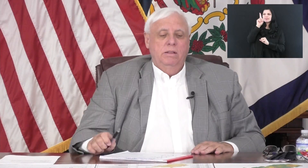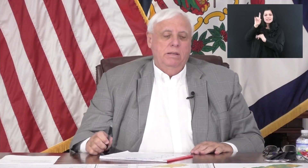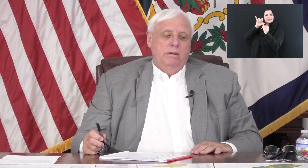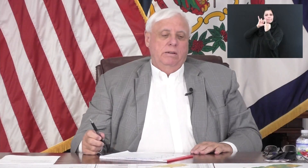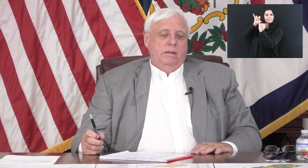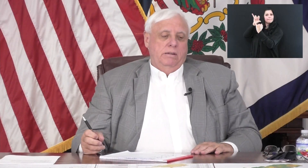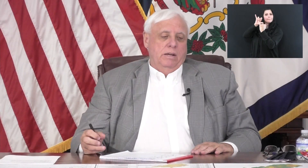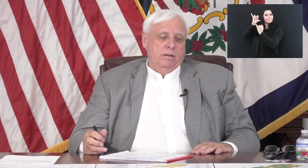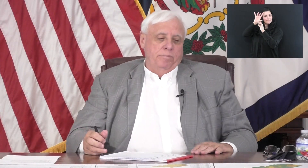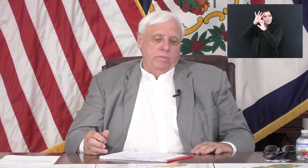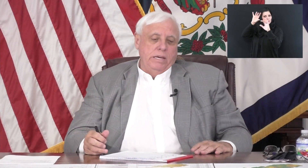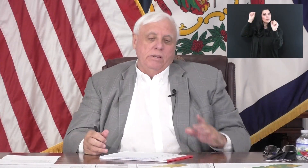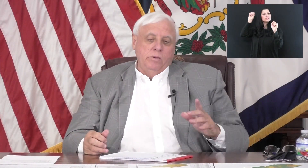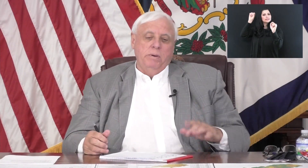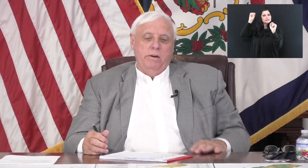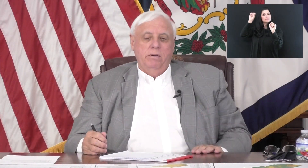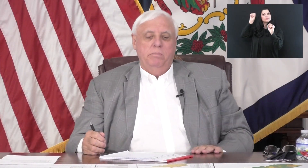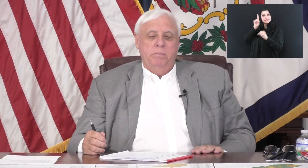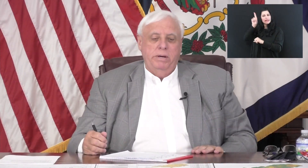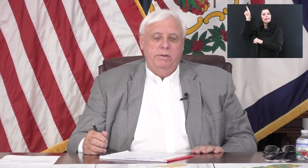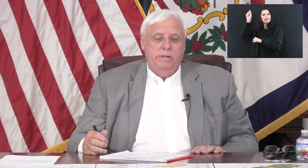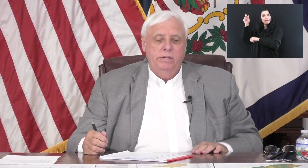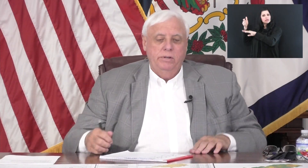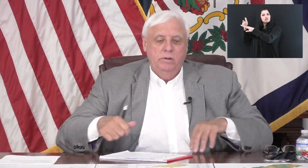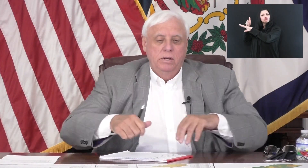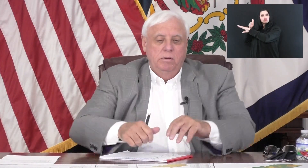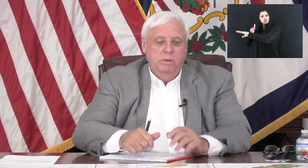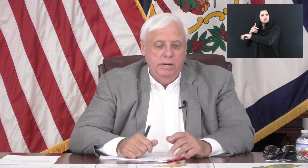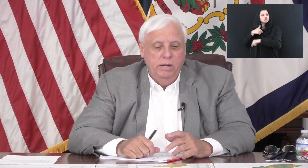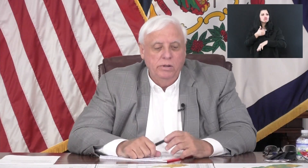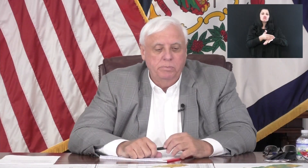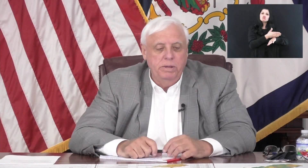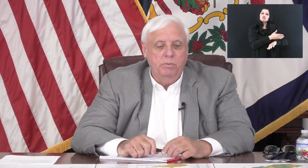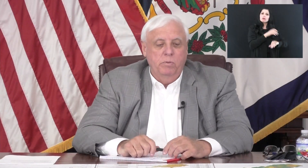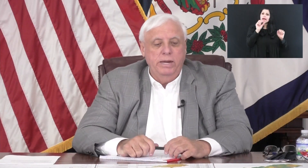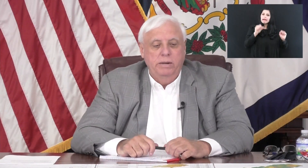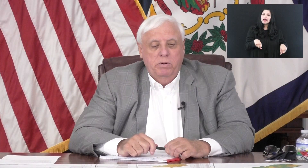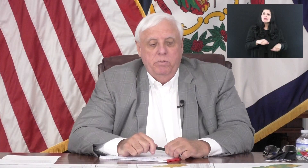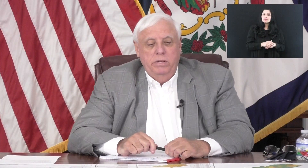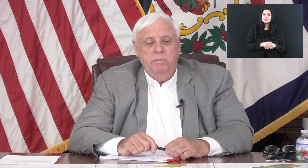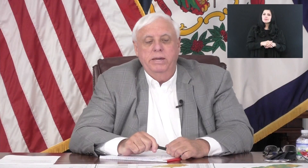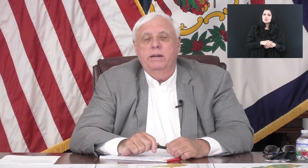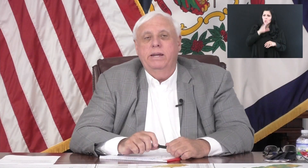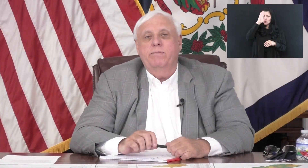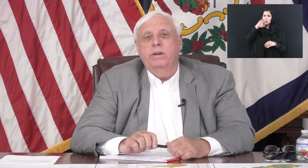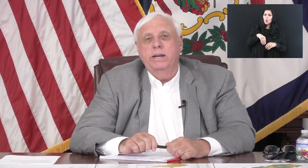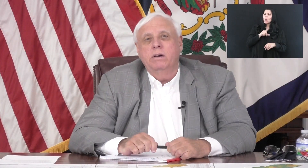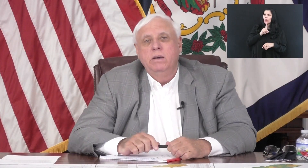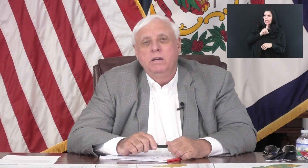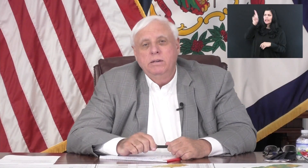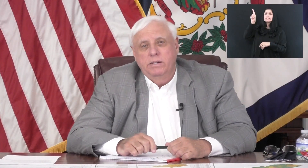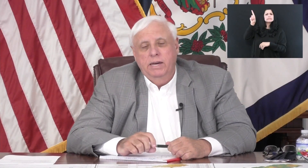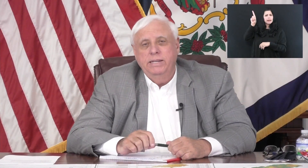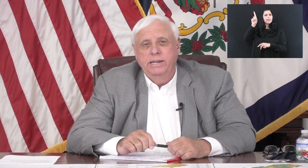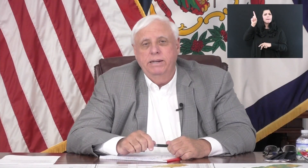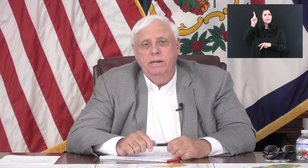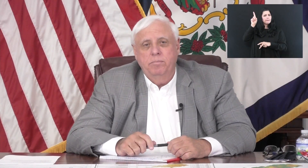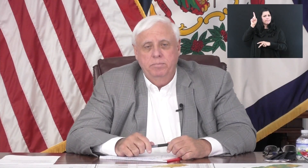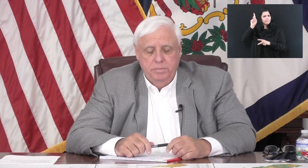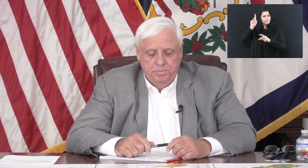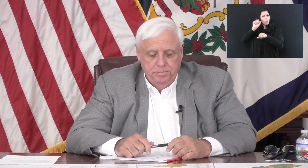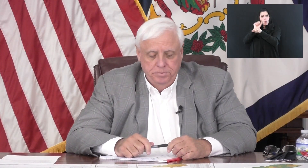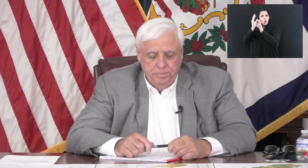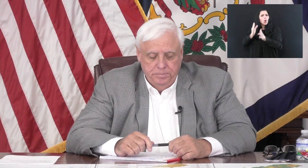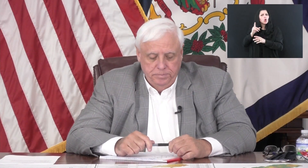situation that he could do better, a little bit better too, but I know his people around him are really making an effort now to tighten that